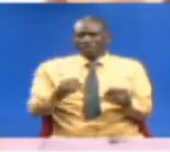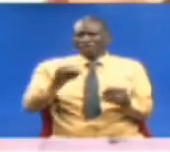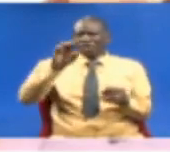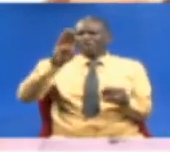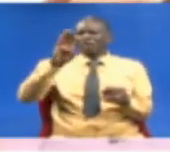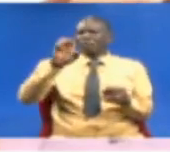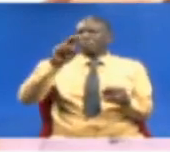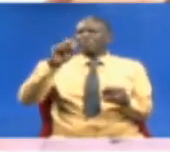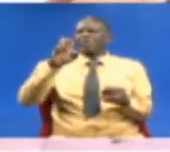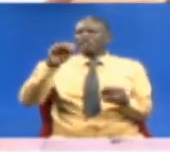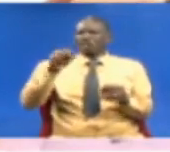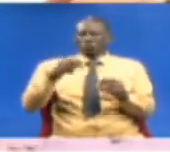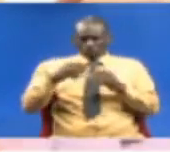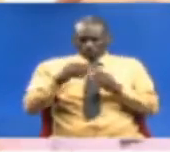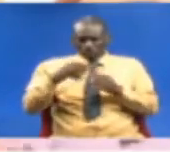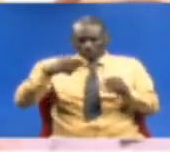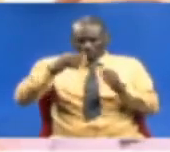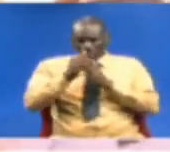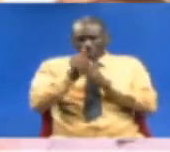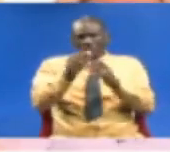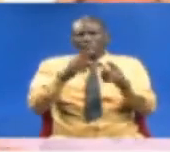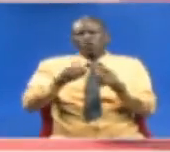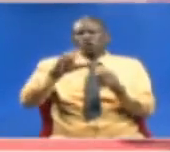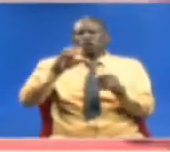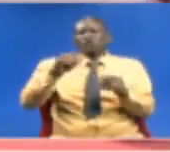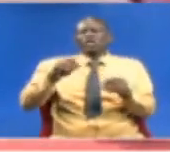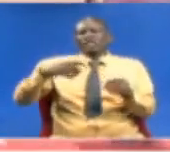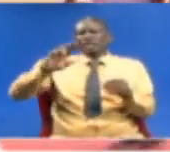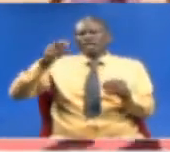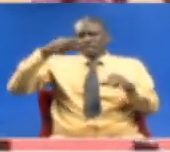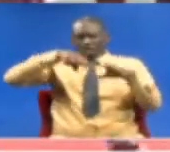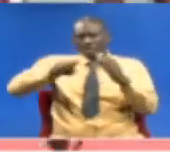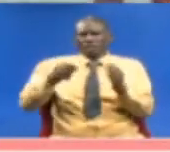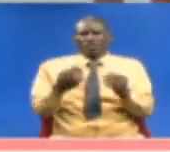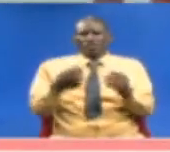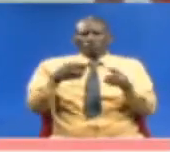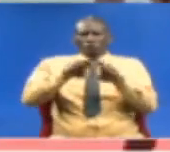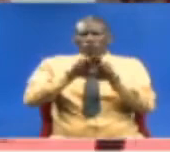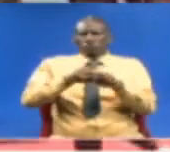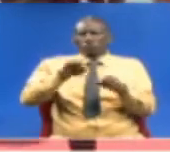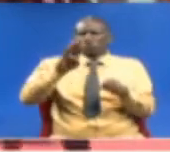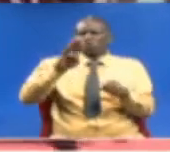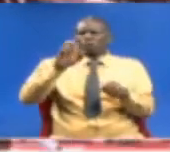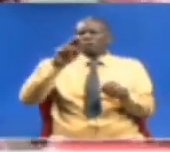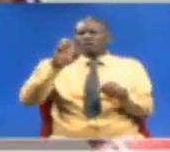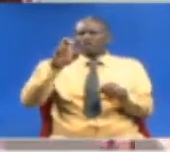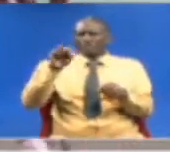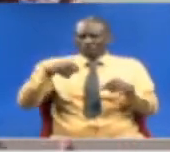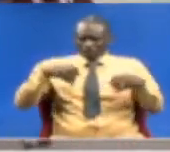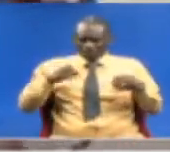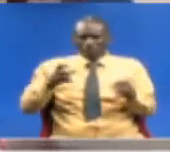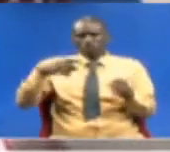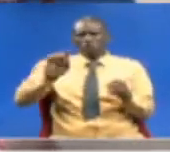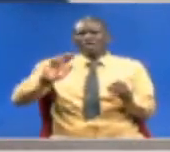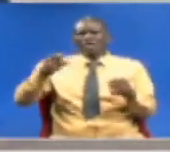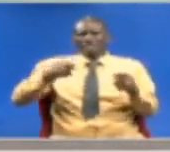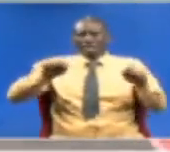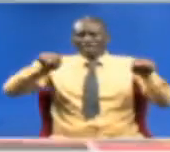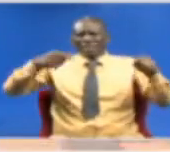but Omondi responded for Kenya. Medina Okot was also on the scoreboard, with Benin struggling to quell the Kenyan attacking